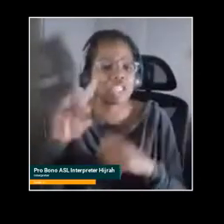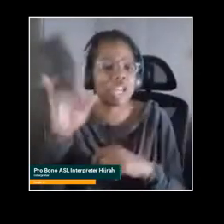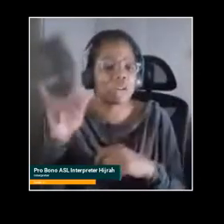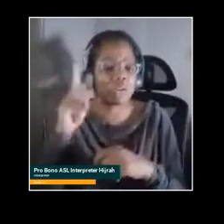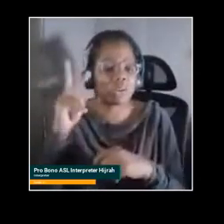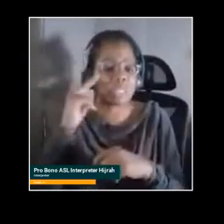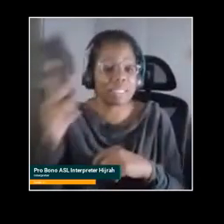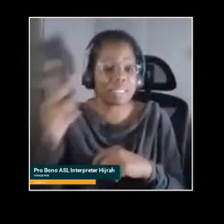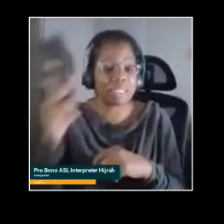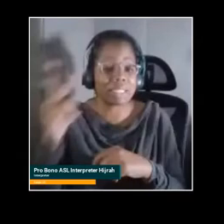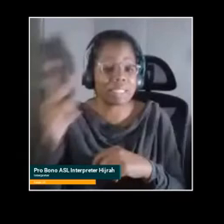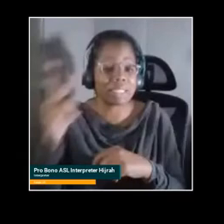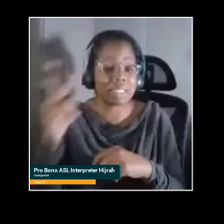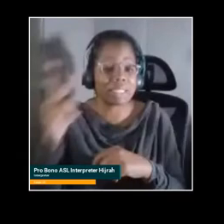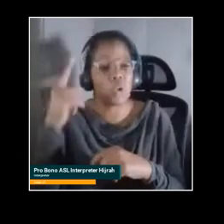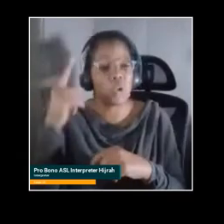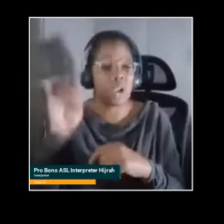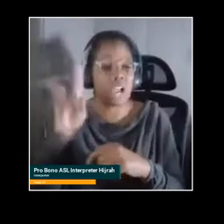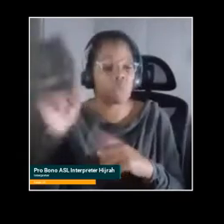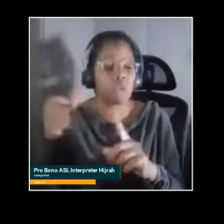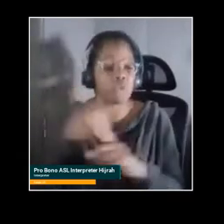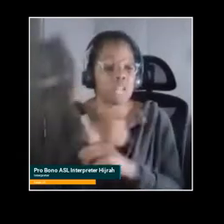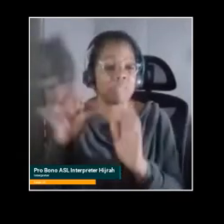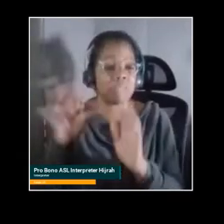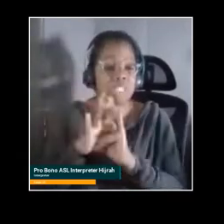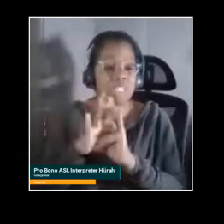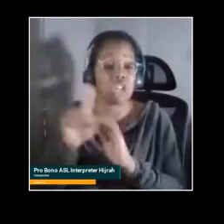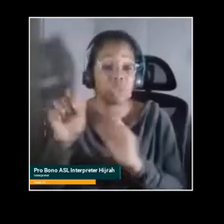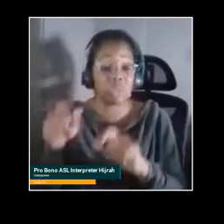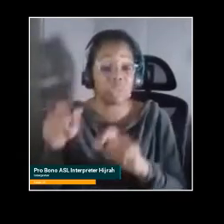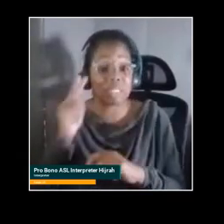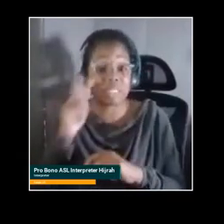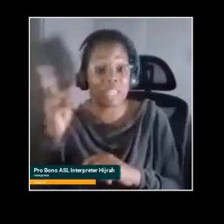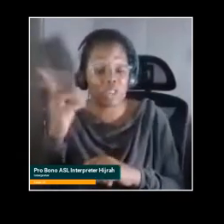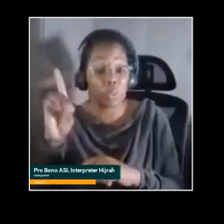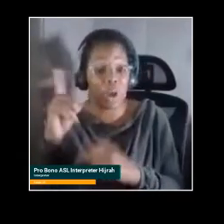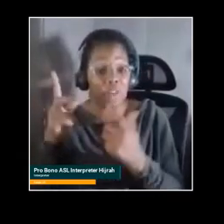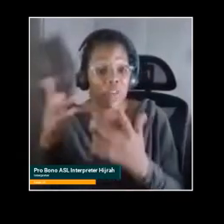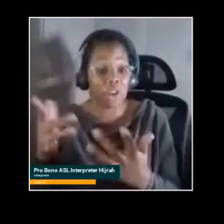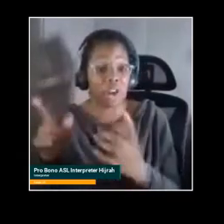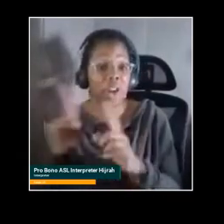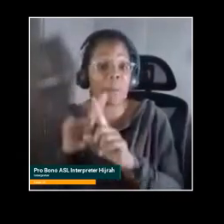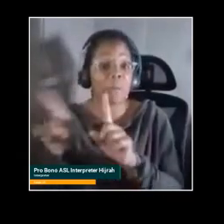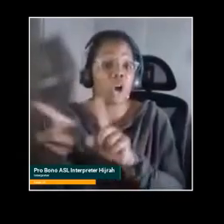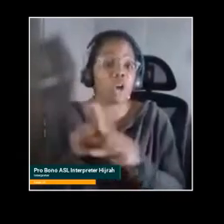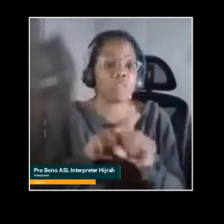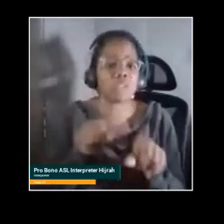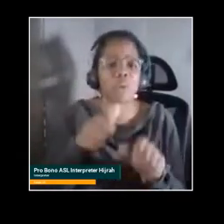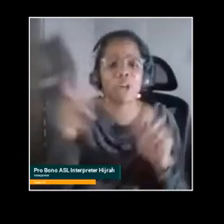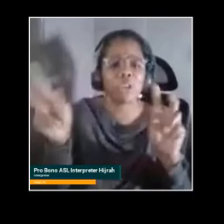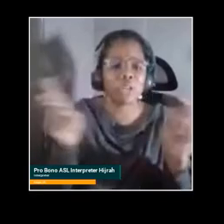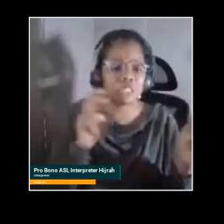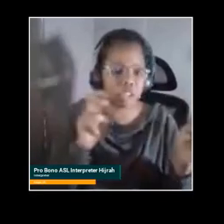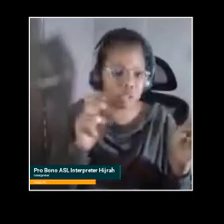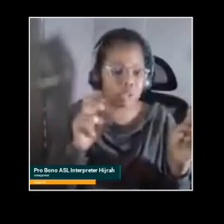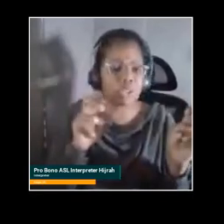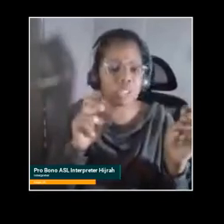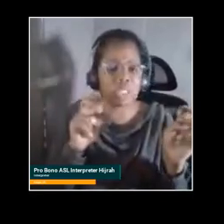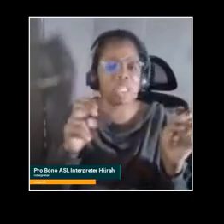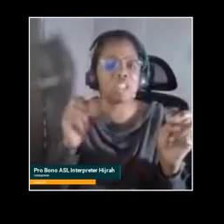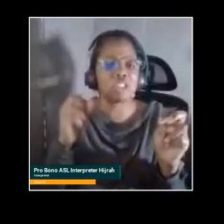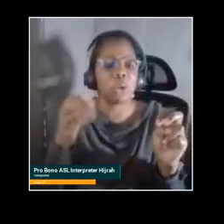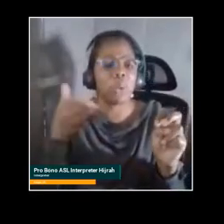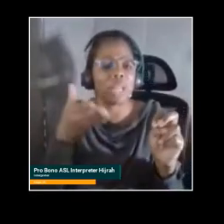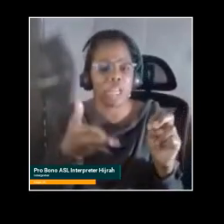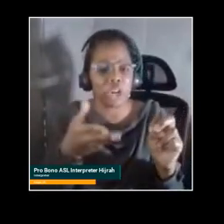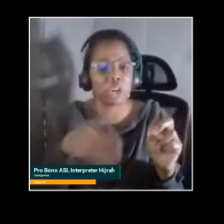we randomly select, you can not only see the wildfire, but also all other issues to this county. So in here, you